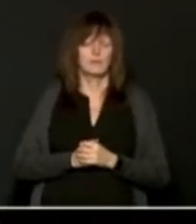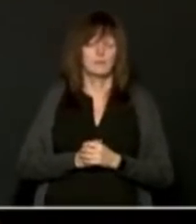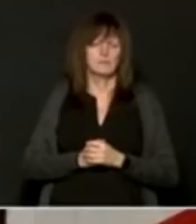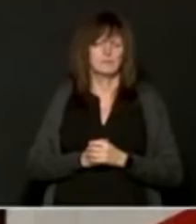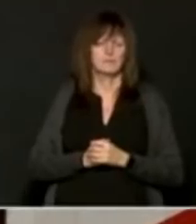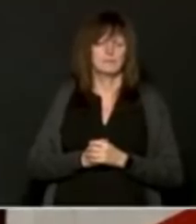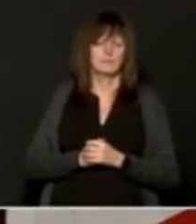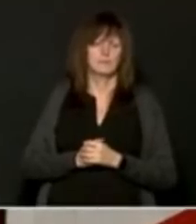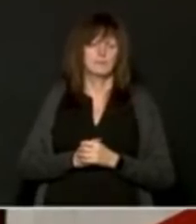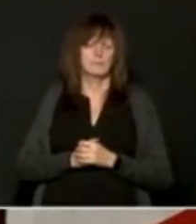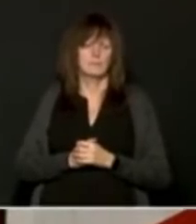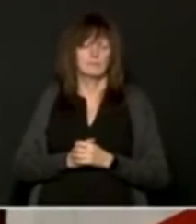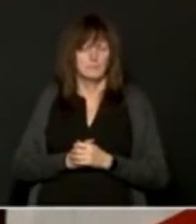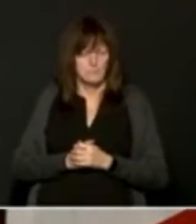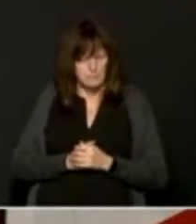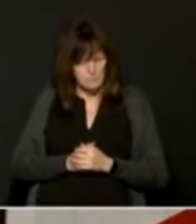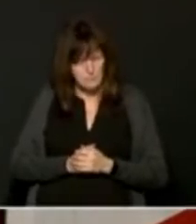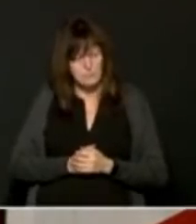I will start.